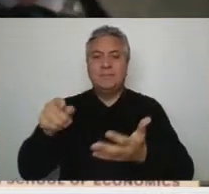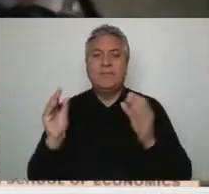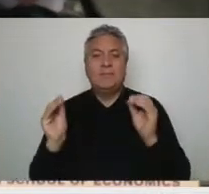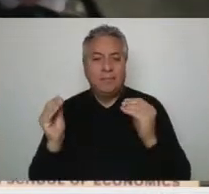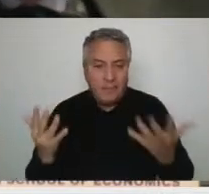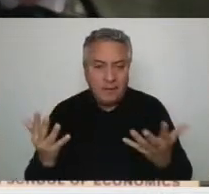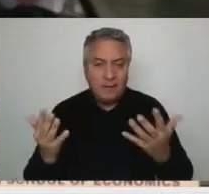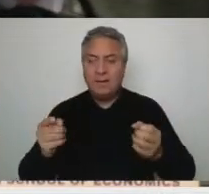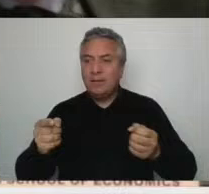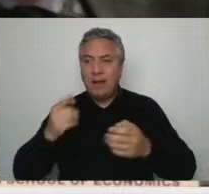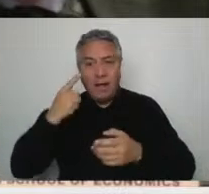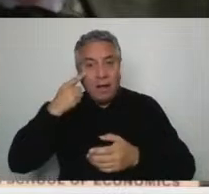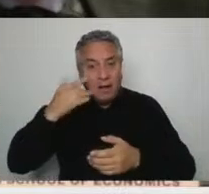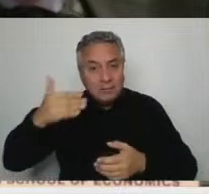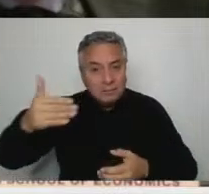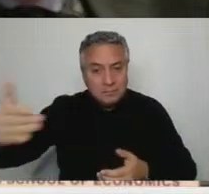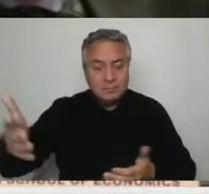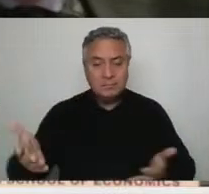and human rights. So